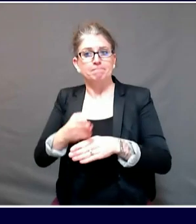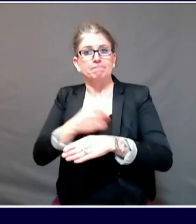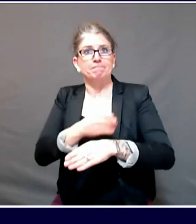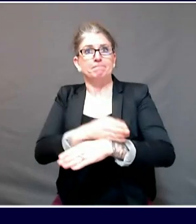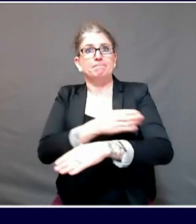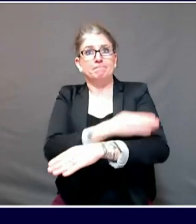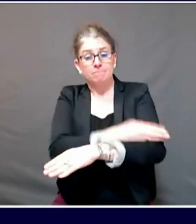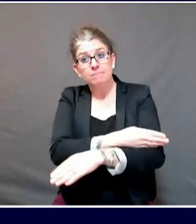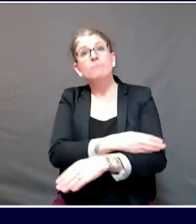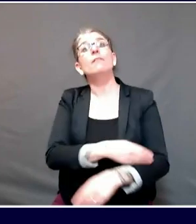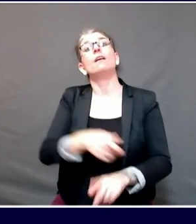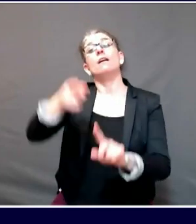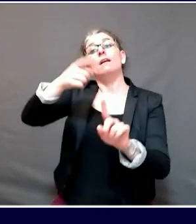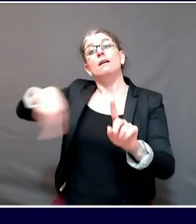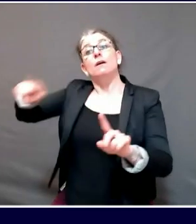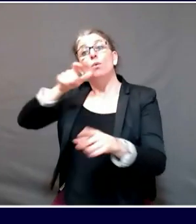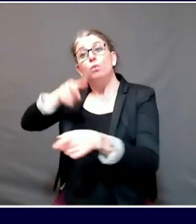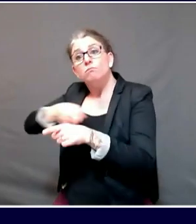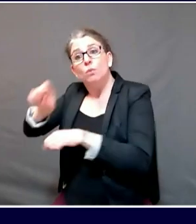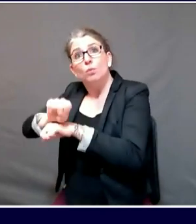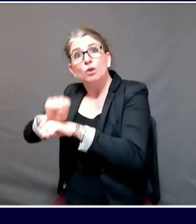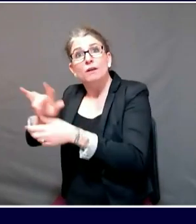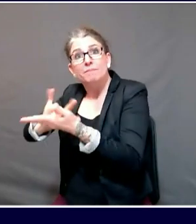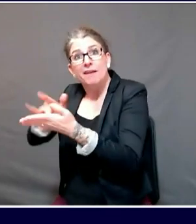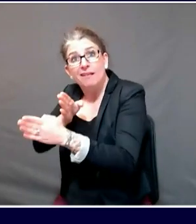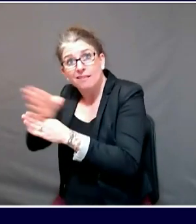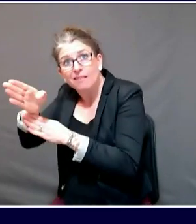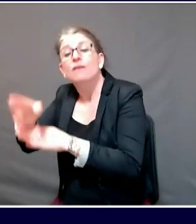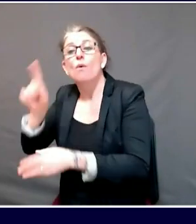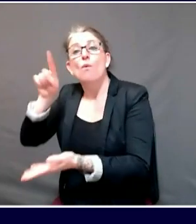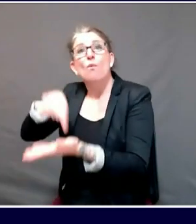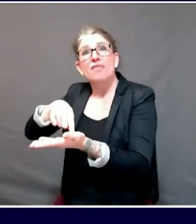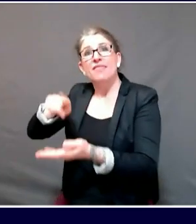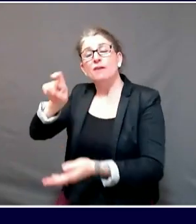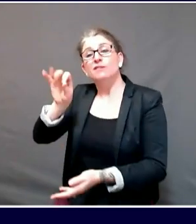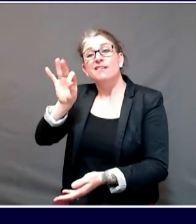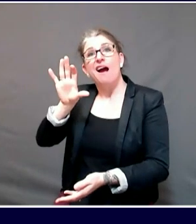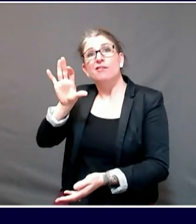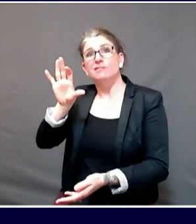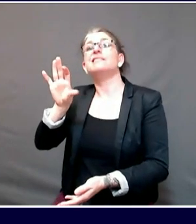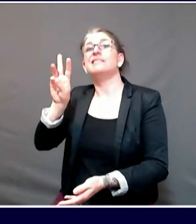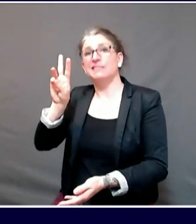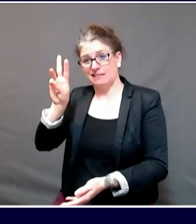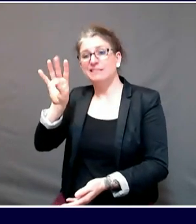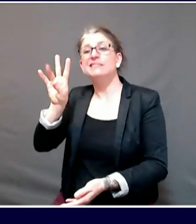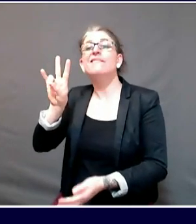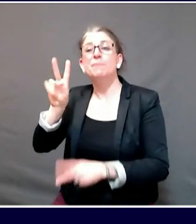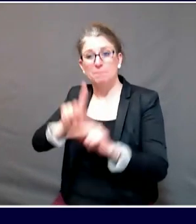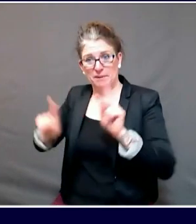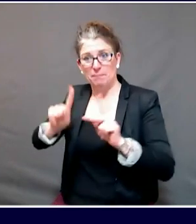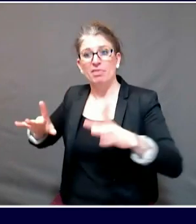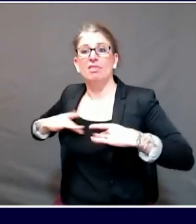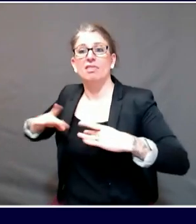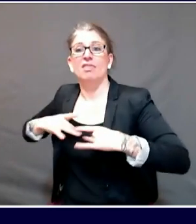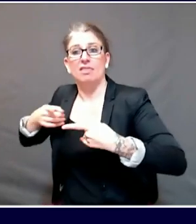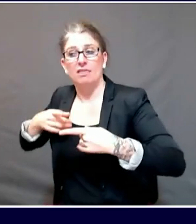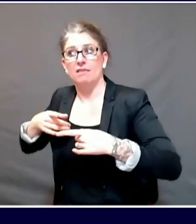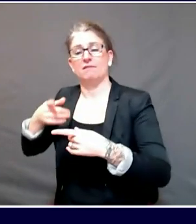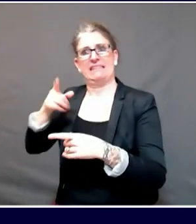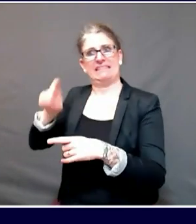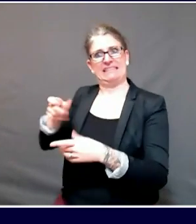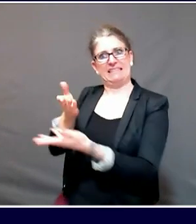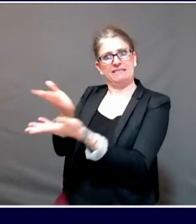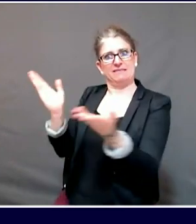2,574 new additional cases of COVID-19. We've sadly seen 32 more